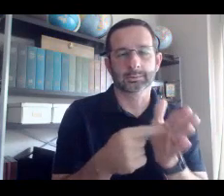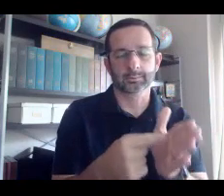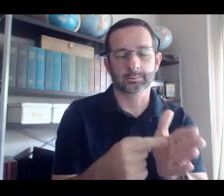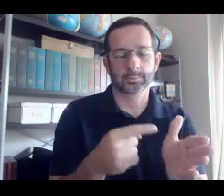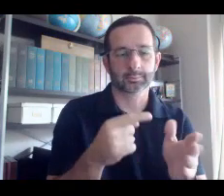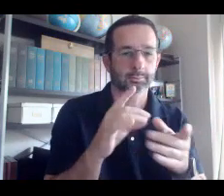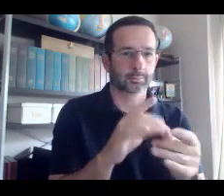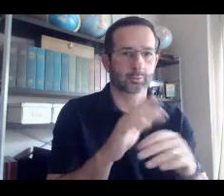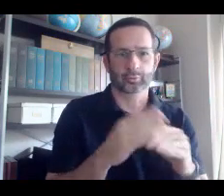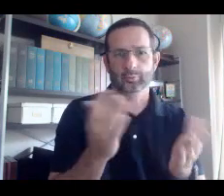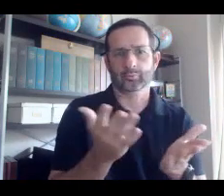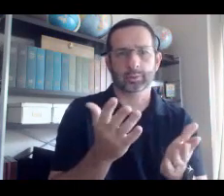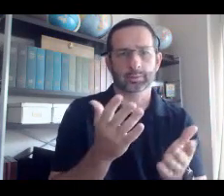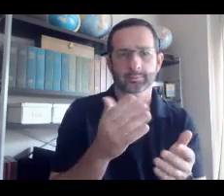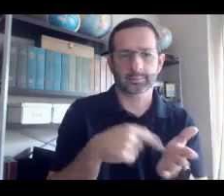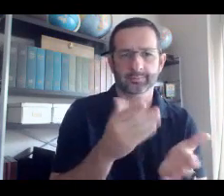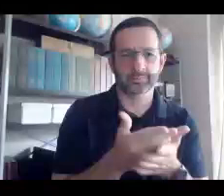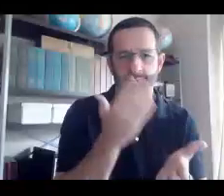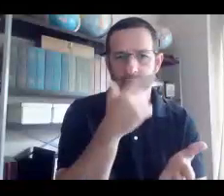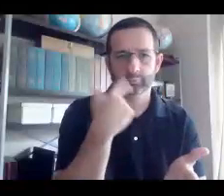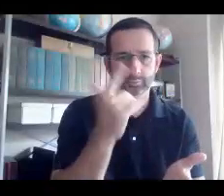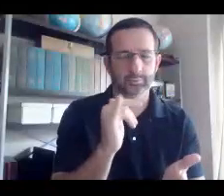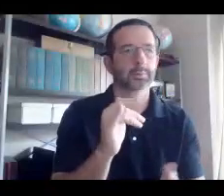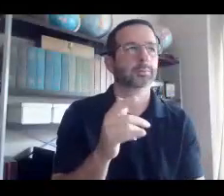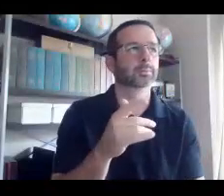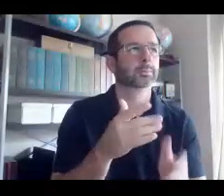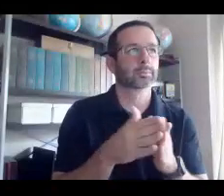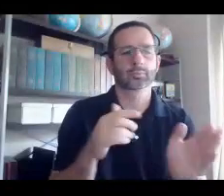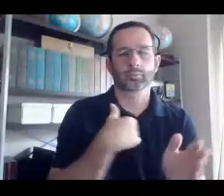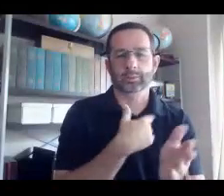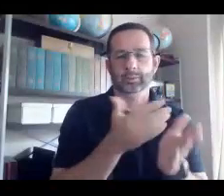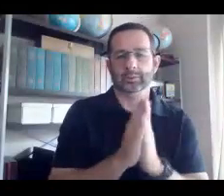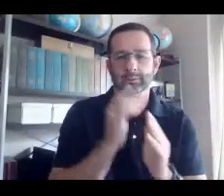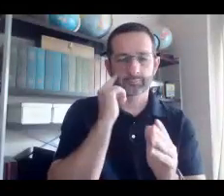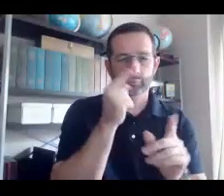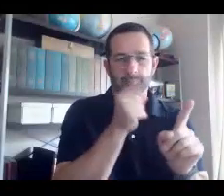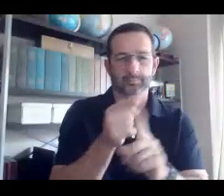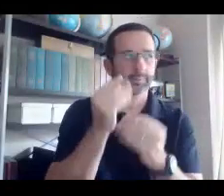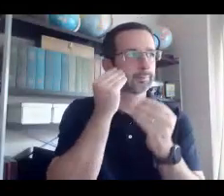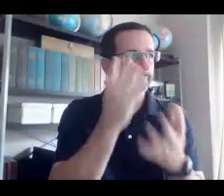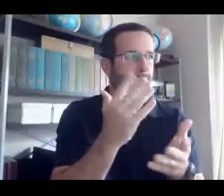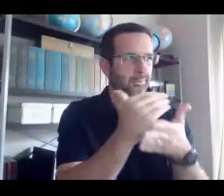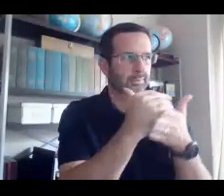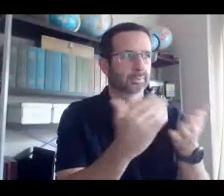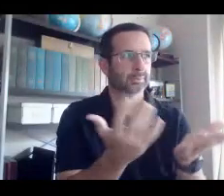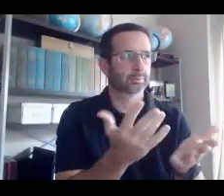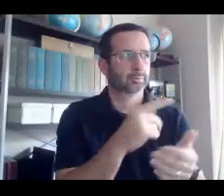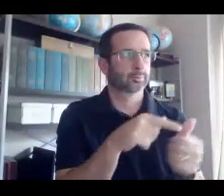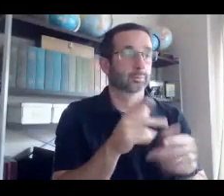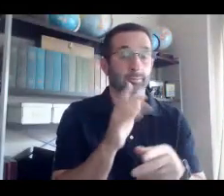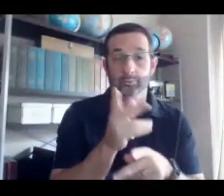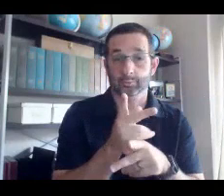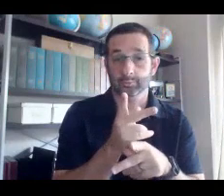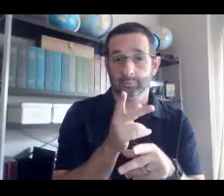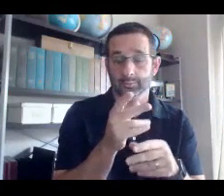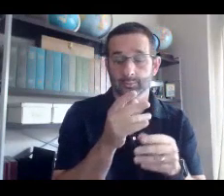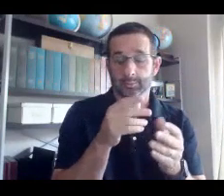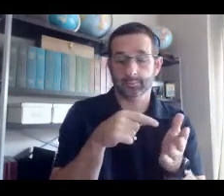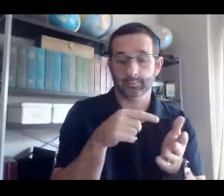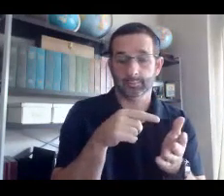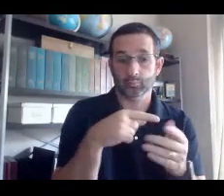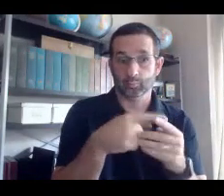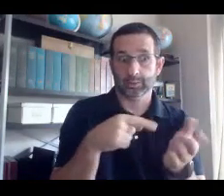Okay, now here is an example of exactly what the payment verification looks like. Generally, we'll ask for some